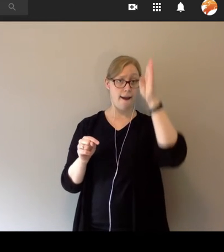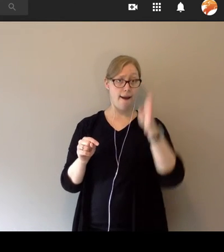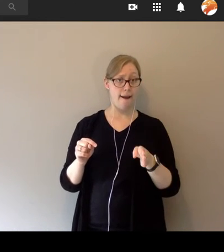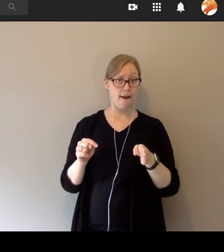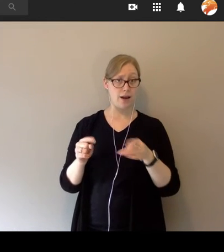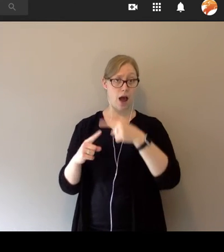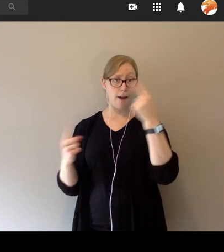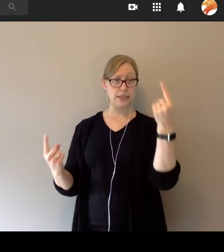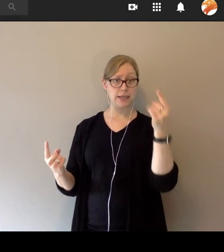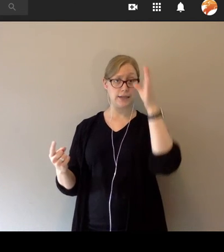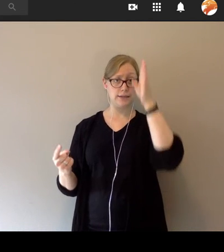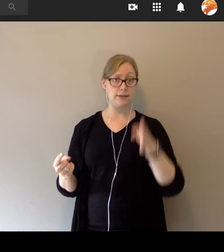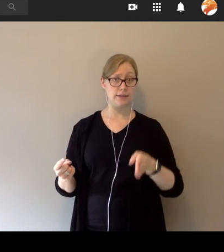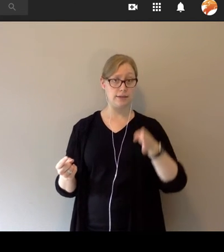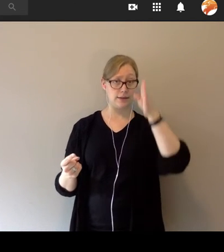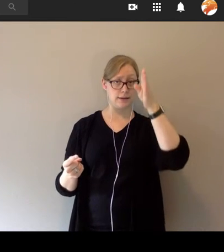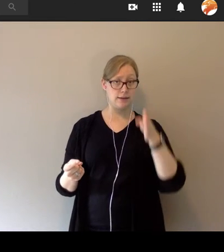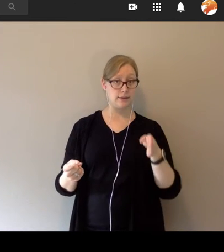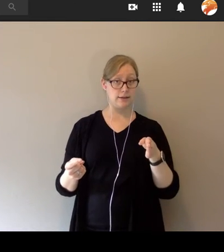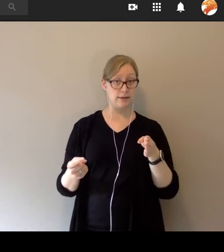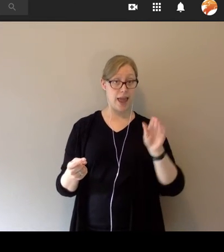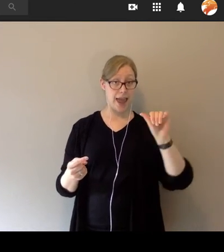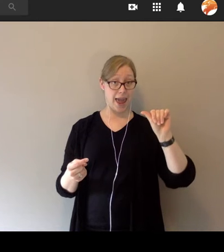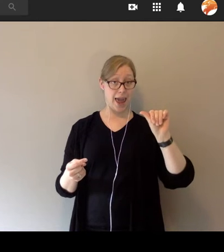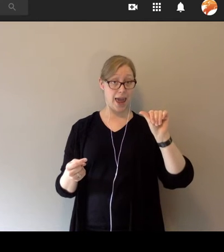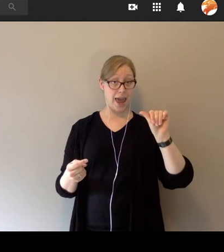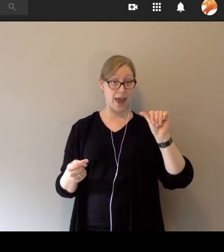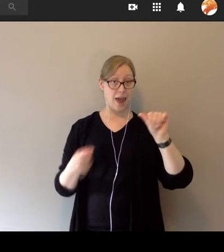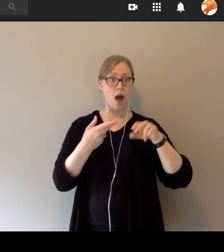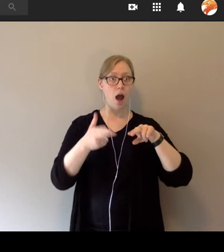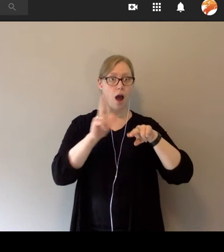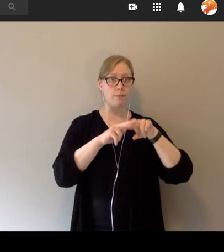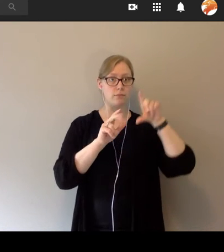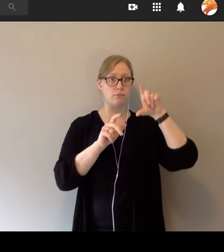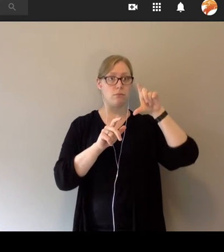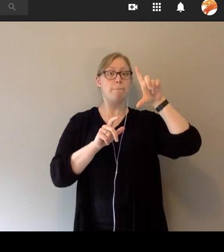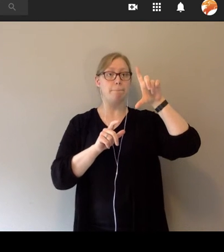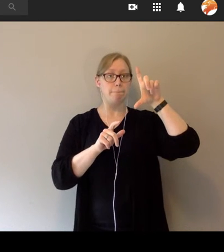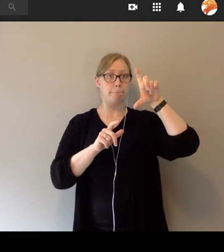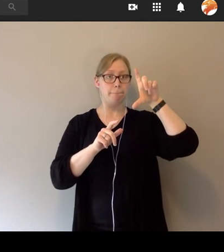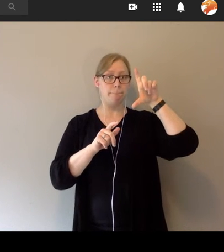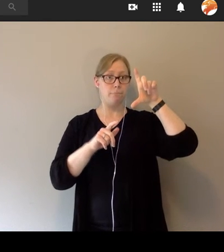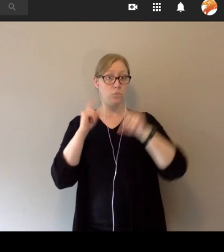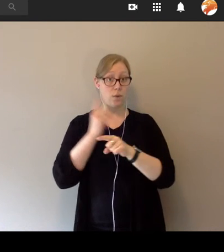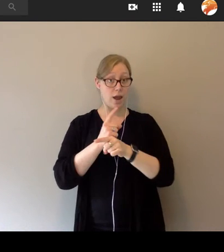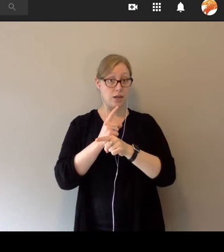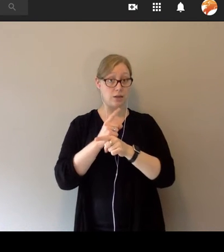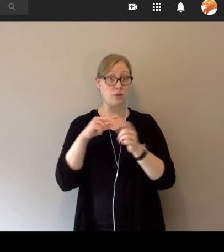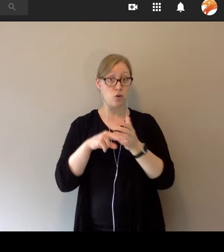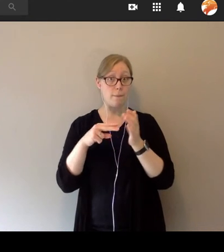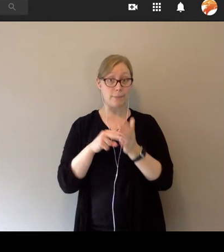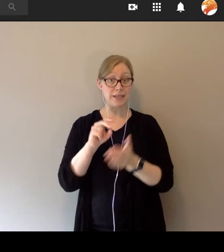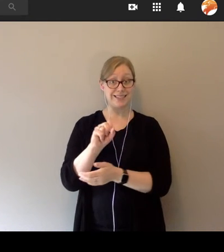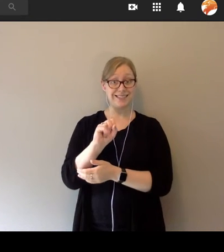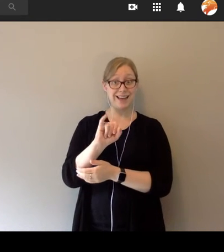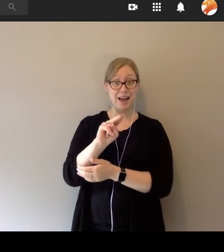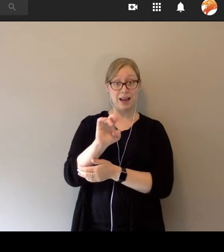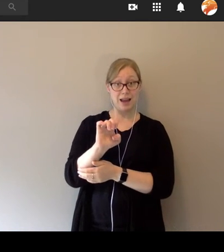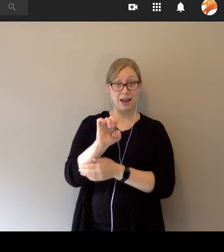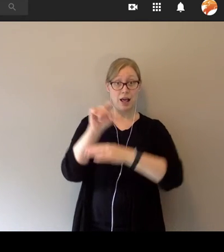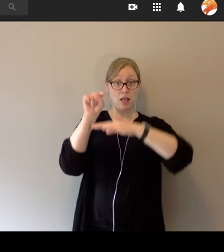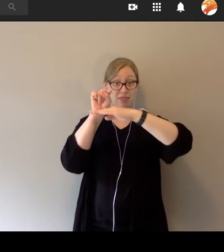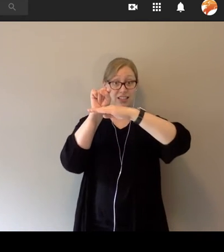vertical length A, has now increased in size. And so the sine the numerator has